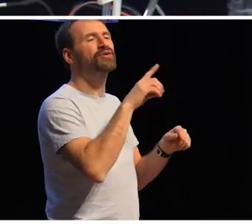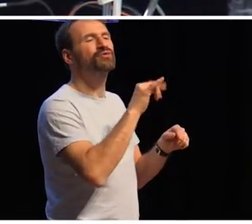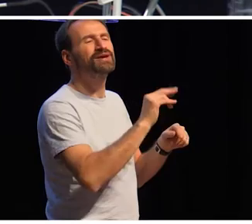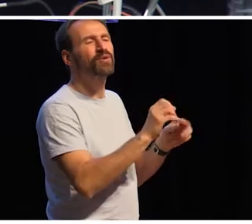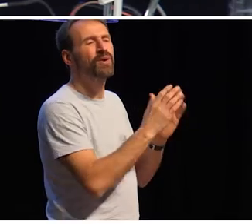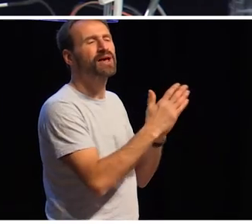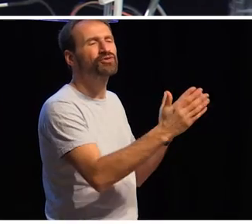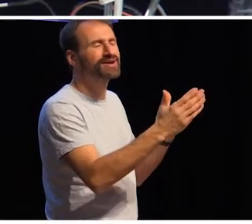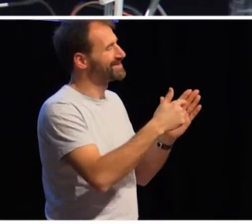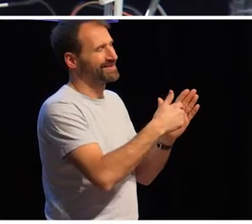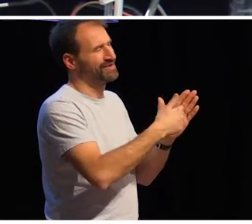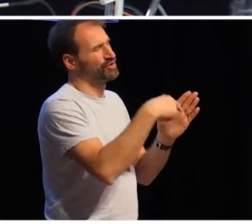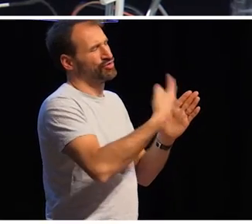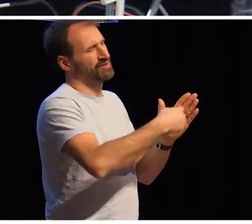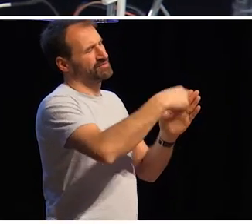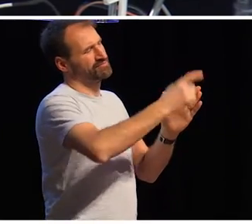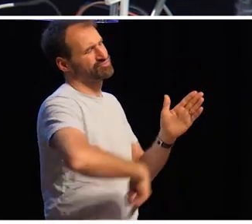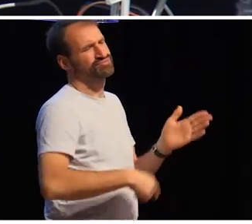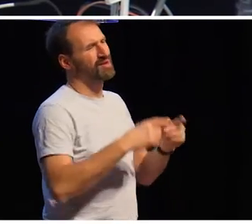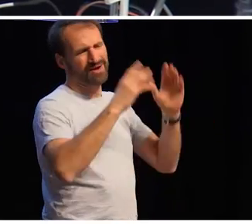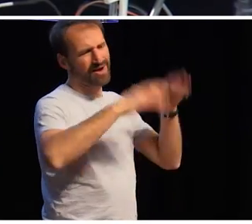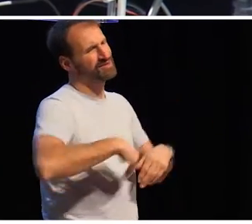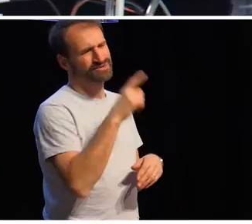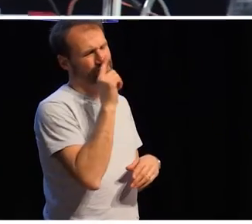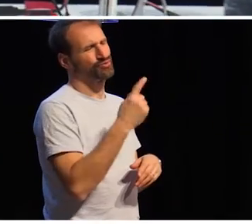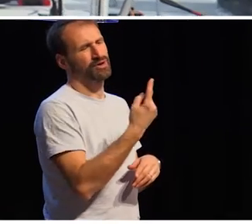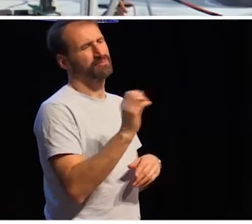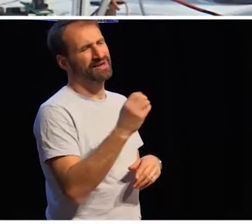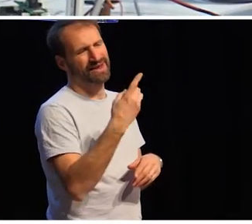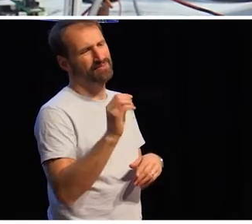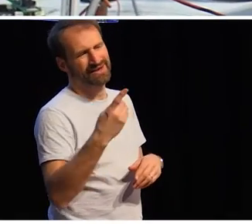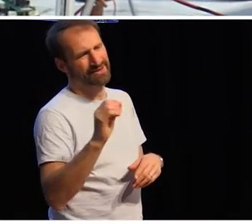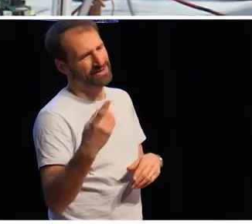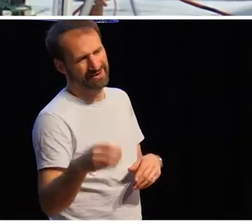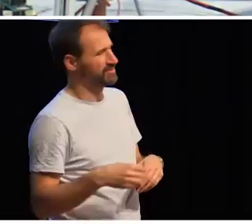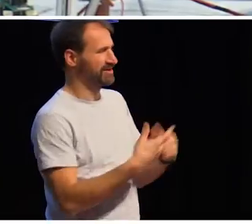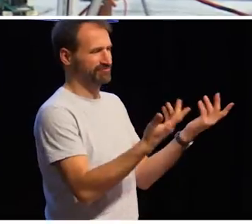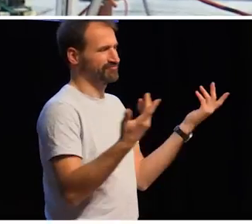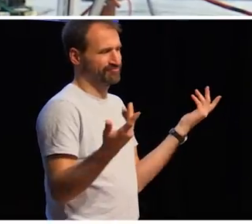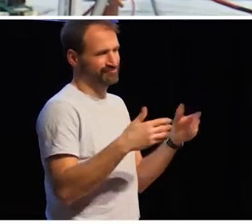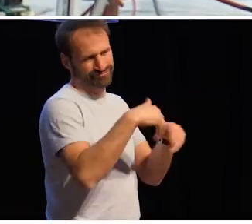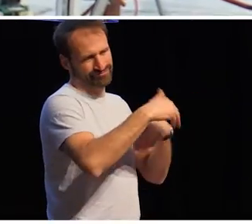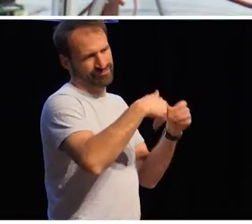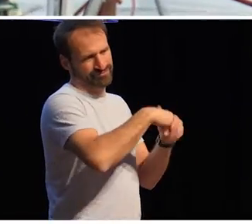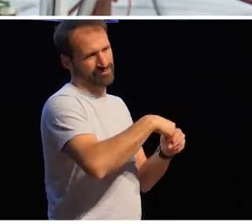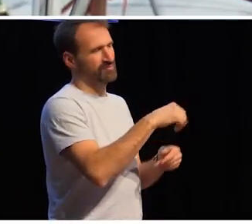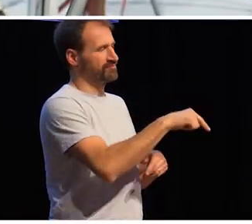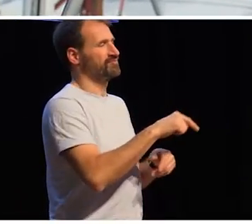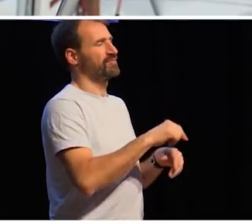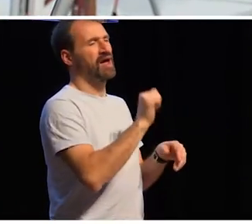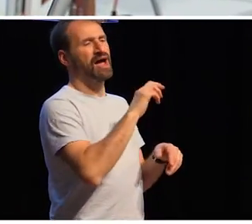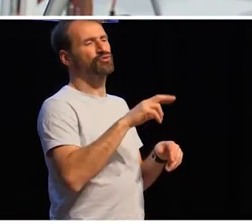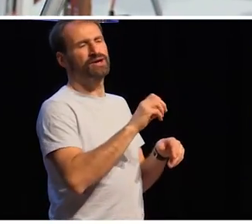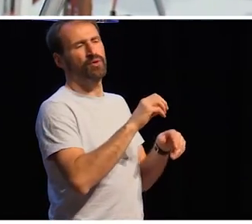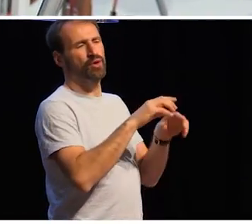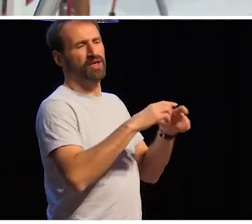It's machine bare metal code that's running on the microcontroller of Arduino platform, which is the Atmega 328.